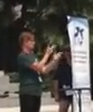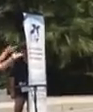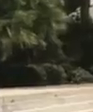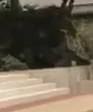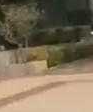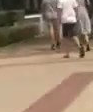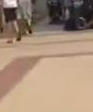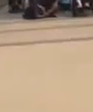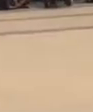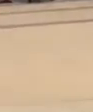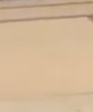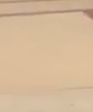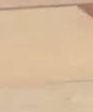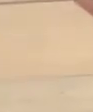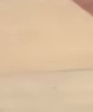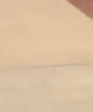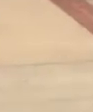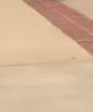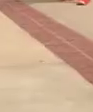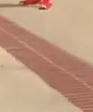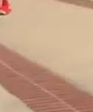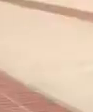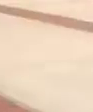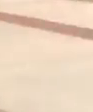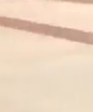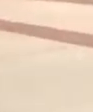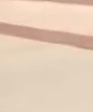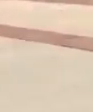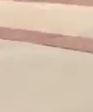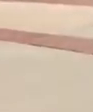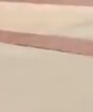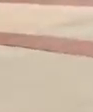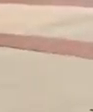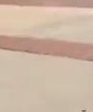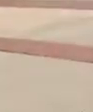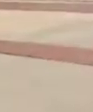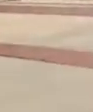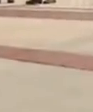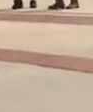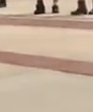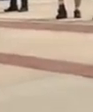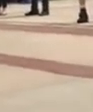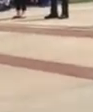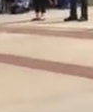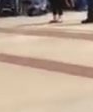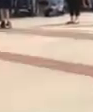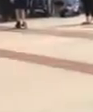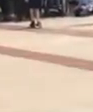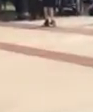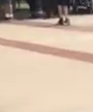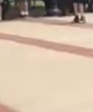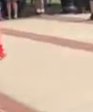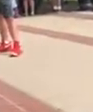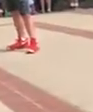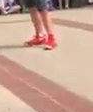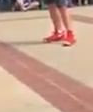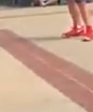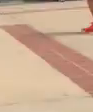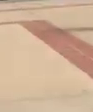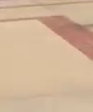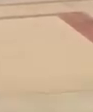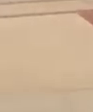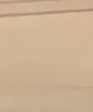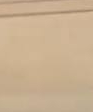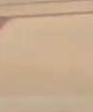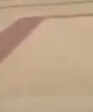The thing great about talking to students is most likely if you educate them, they'll go back and